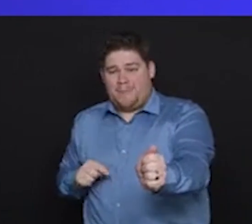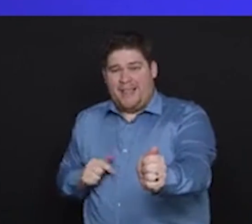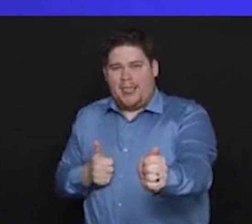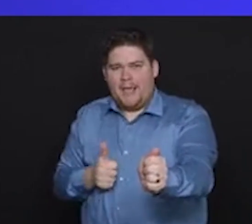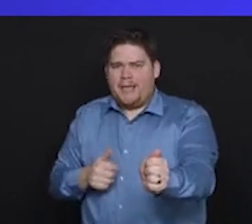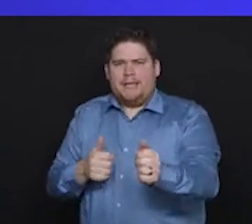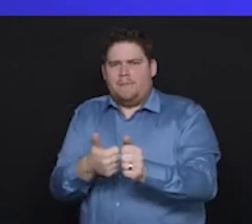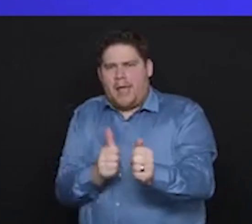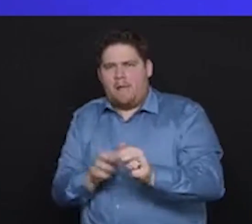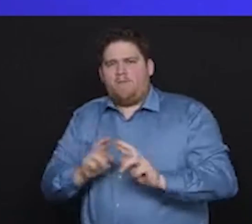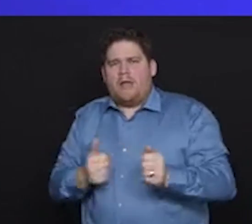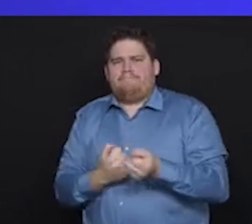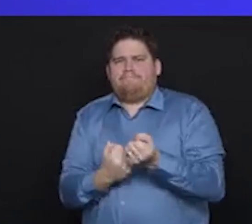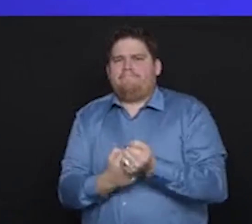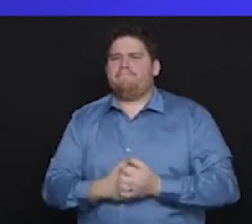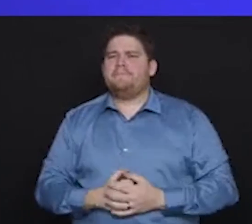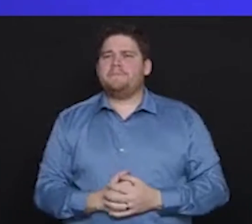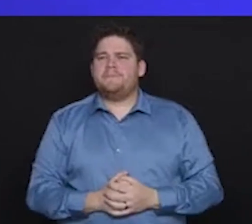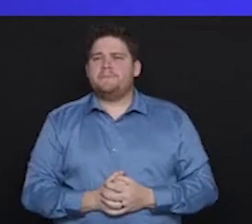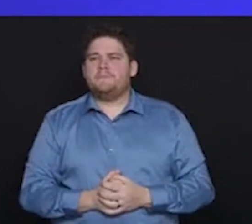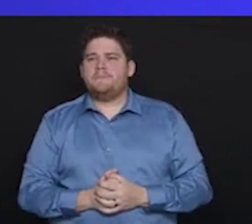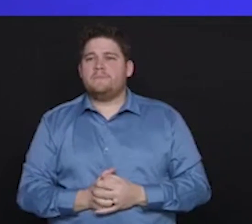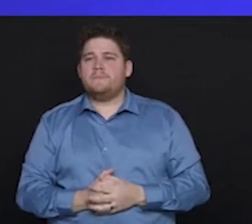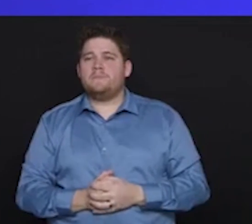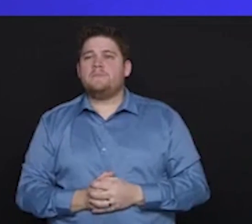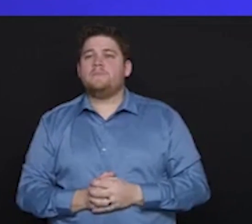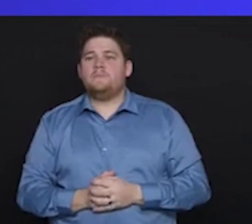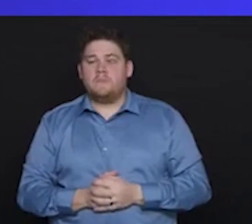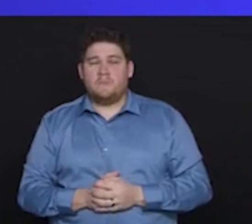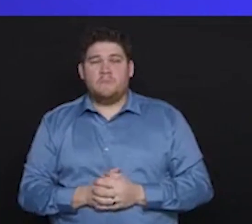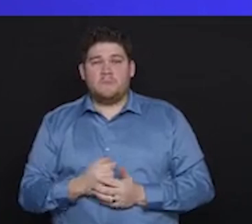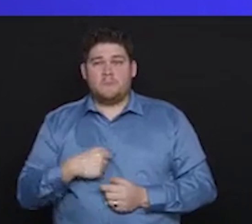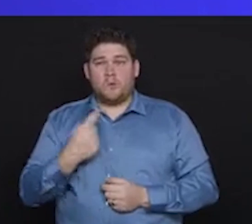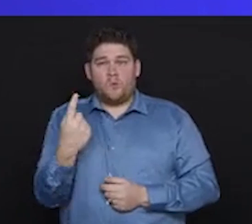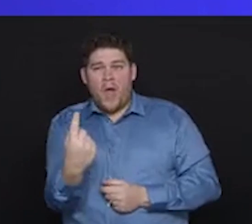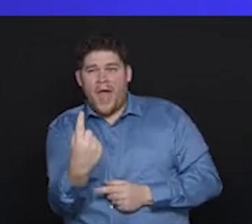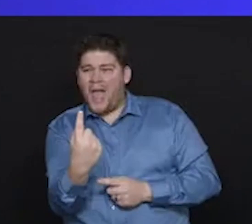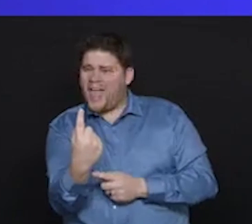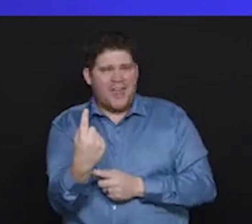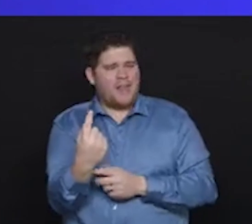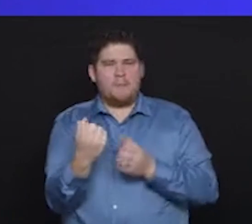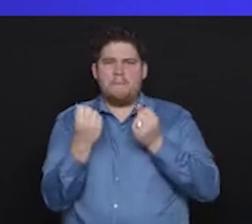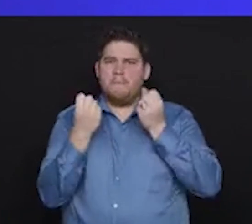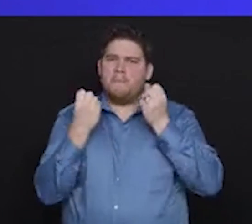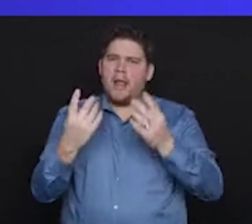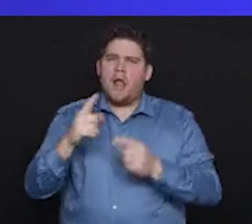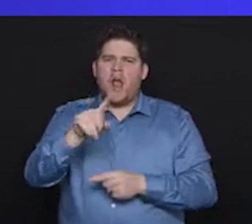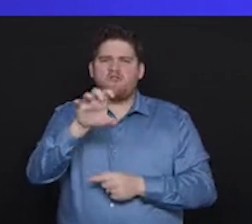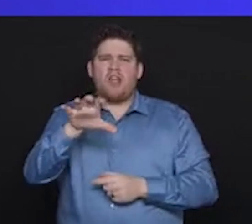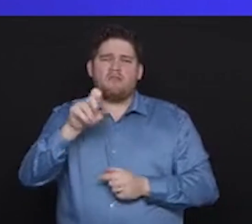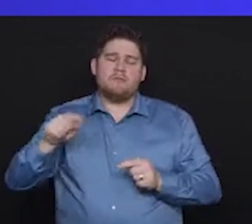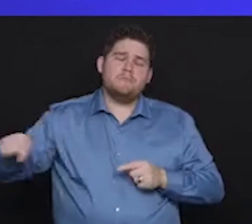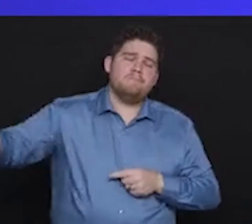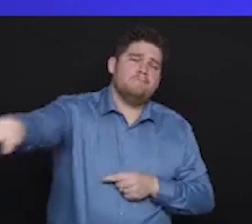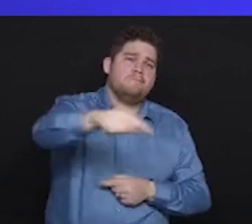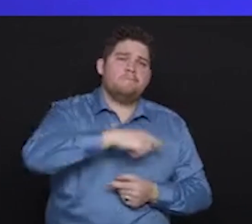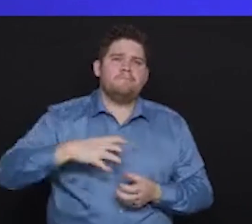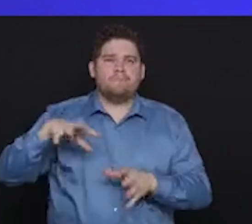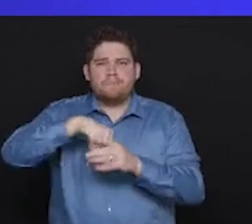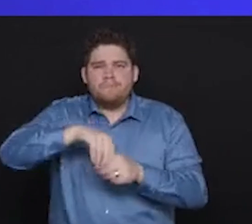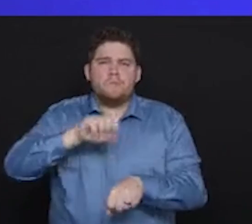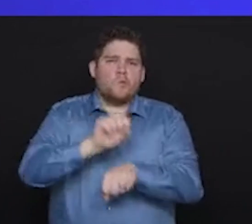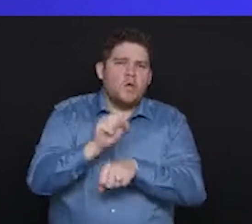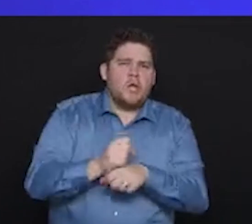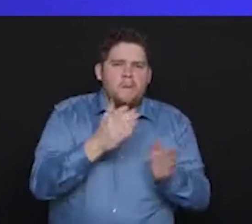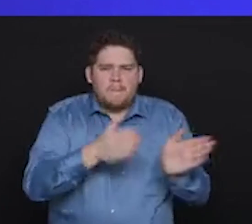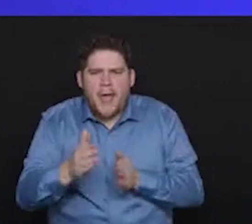care and public health across British Columbia, the work of workers in every area, of doctors, of nurses, of